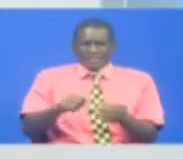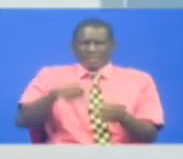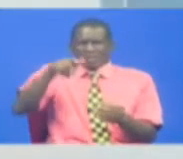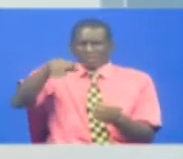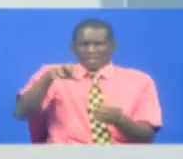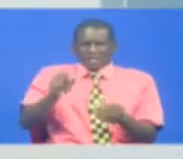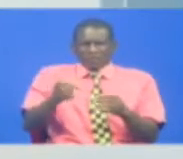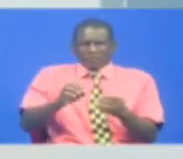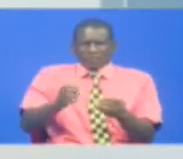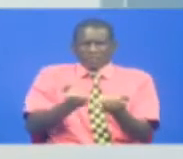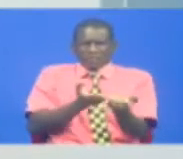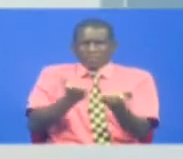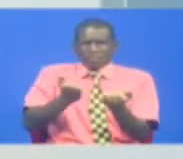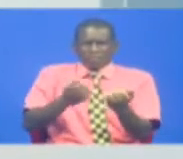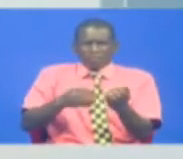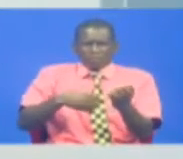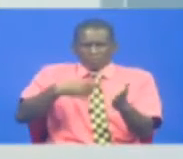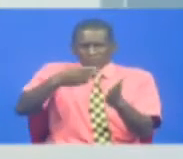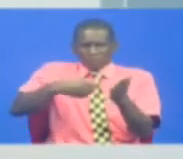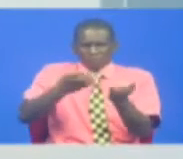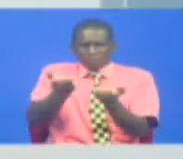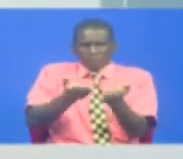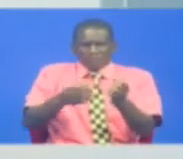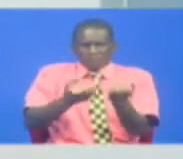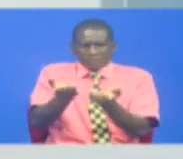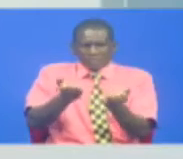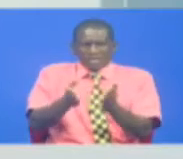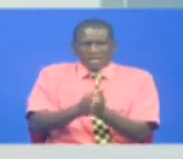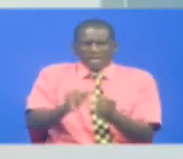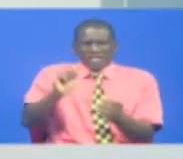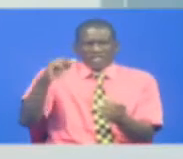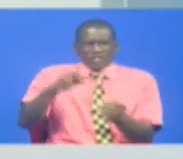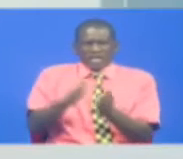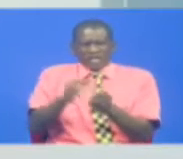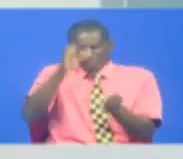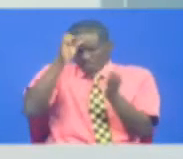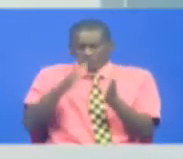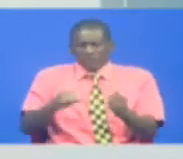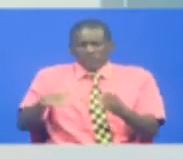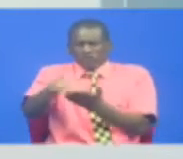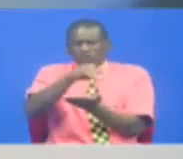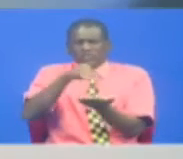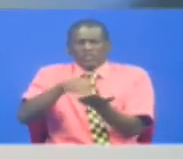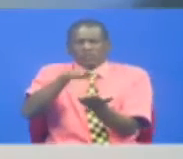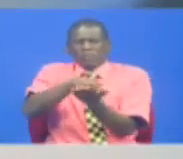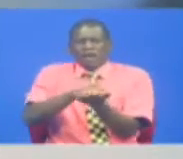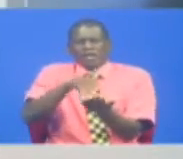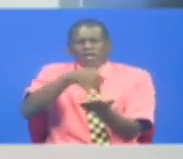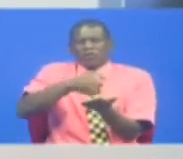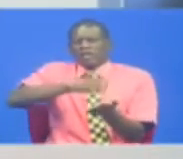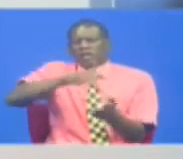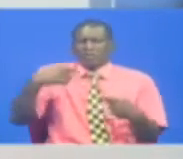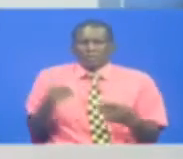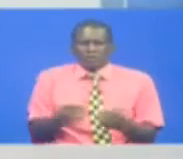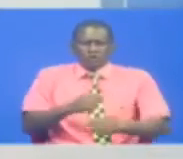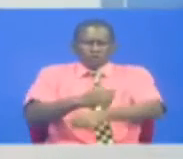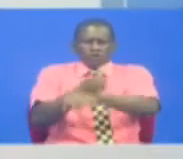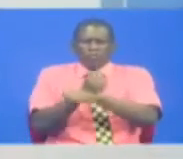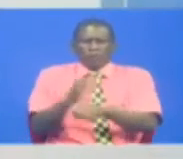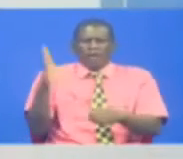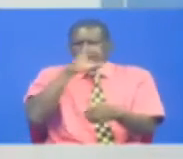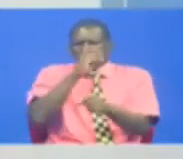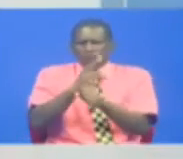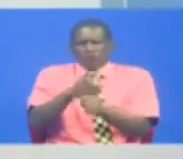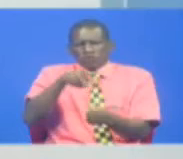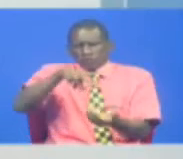from the Trade Ministry, the Attorney General and the Governor of the Central Bank, among others. To guard against misuse of the